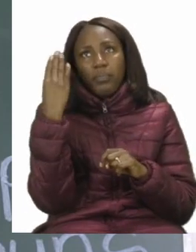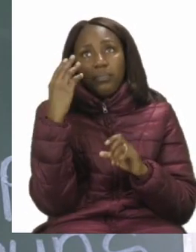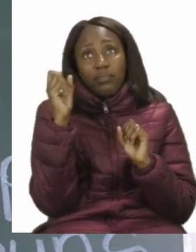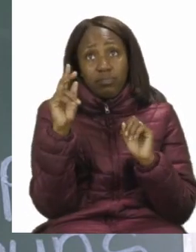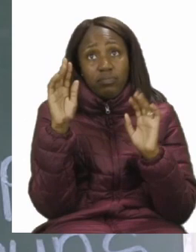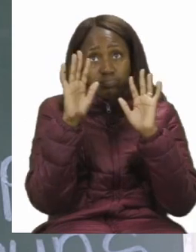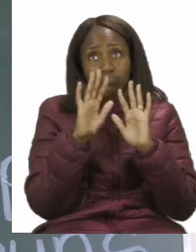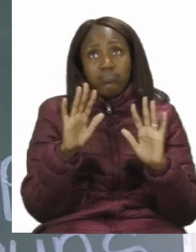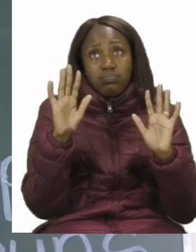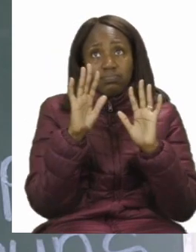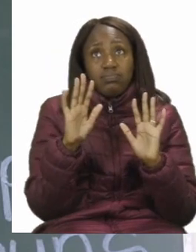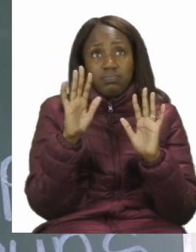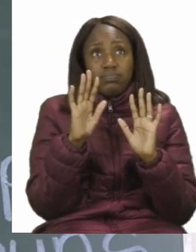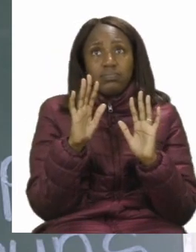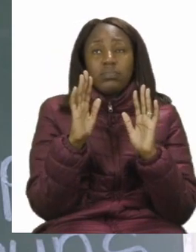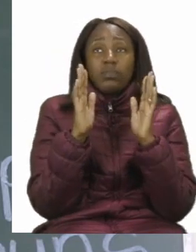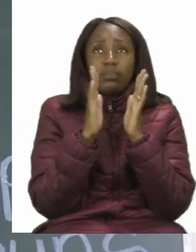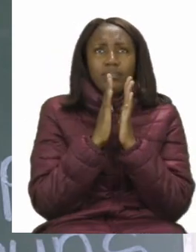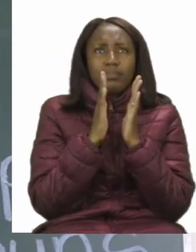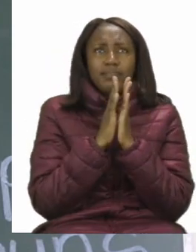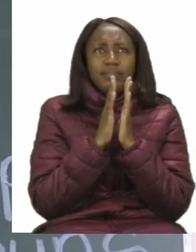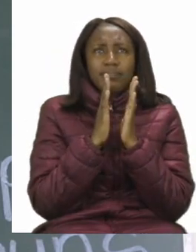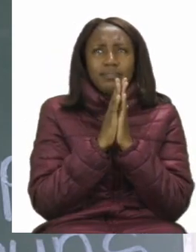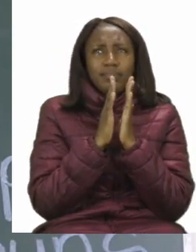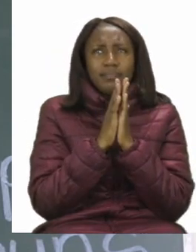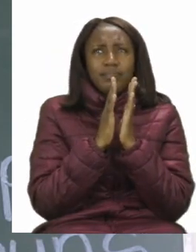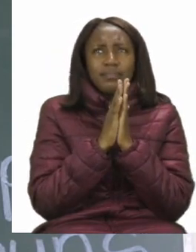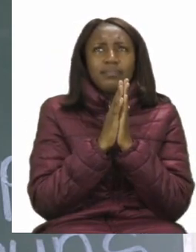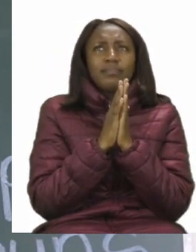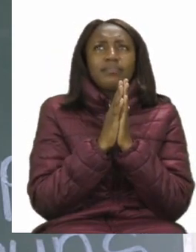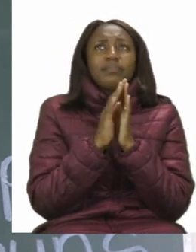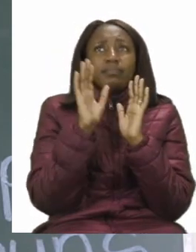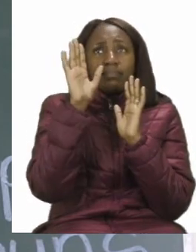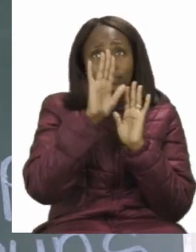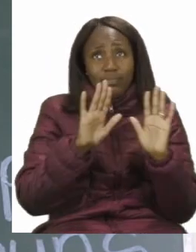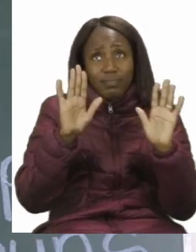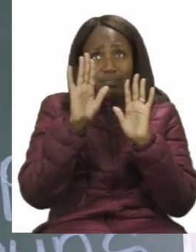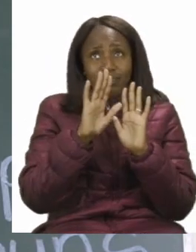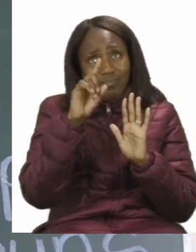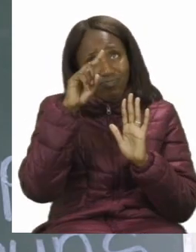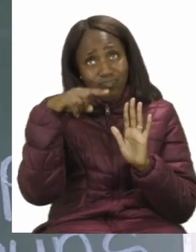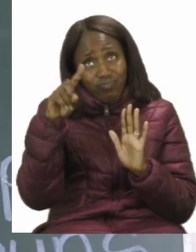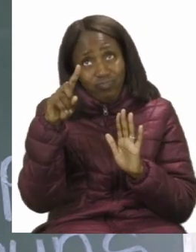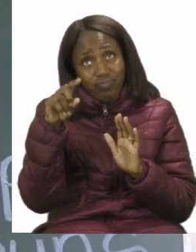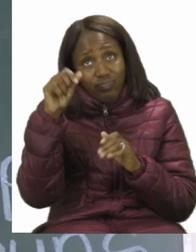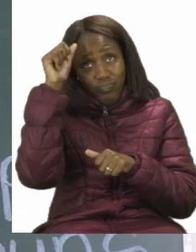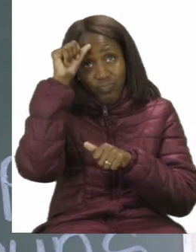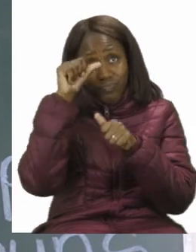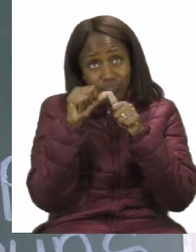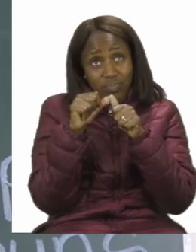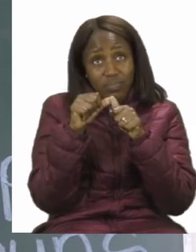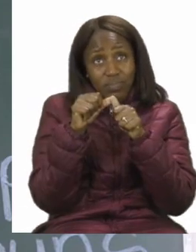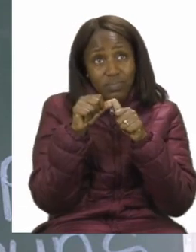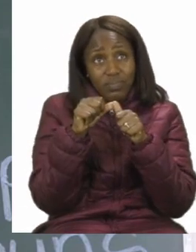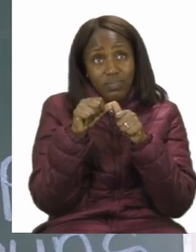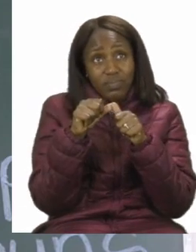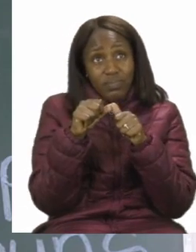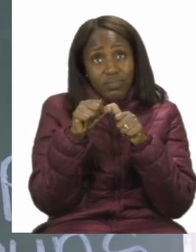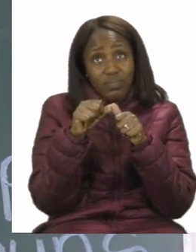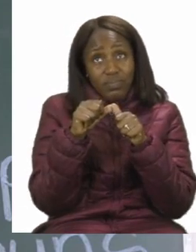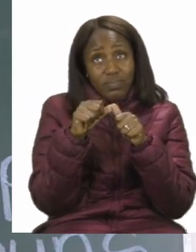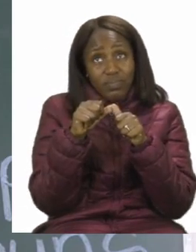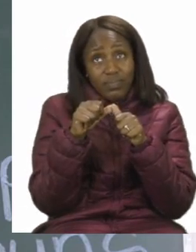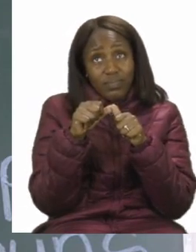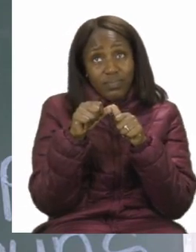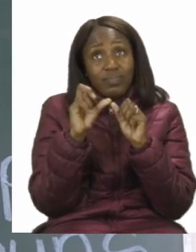blue. Make sure that you color the right words, the right color. I hope